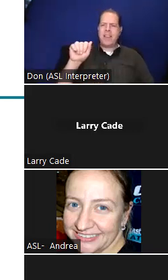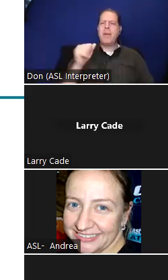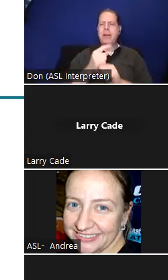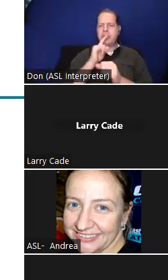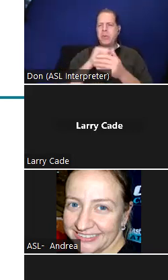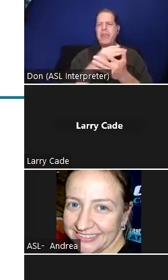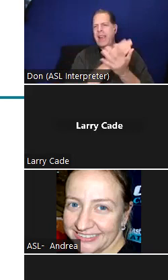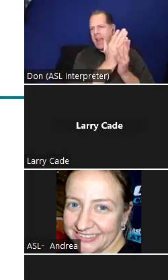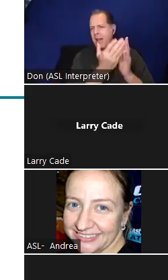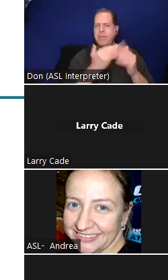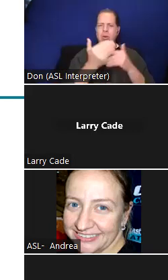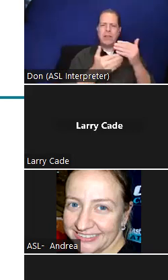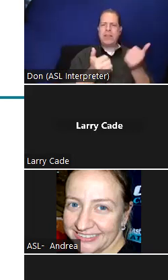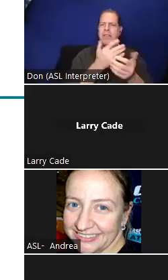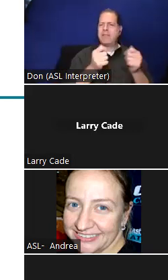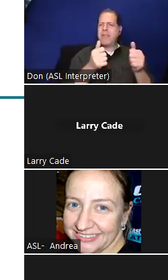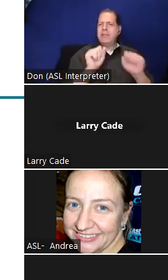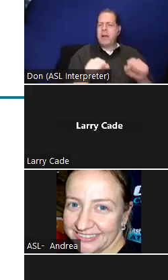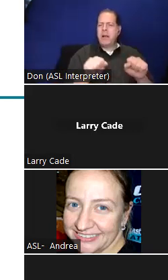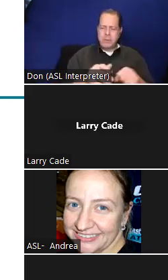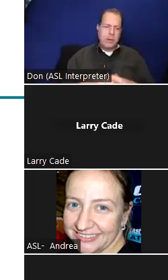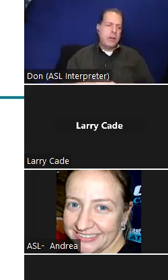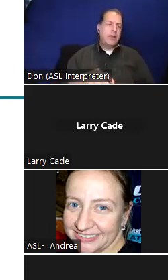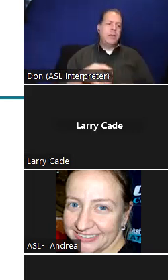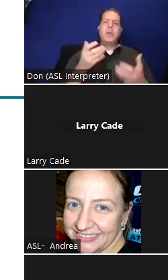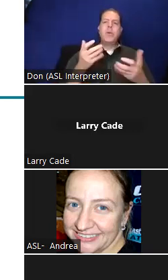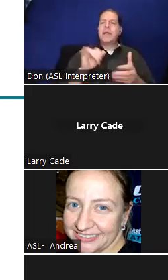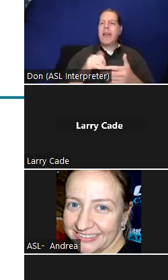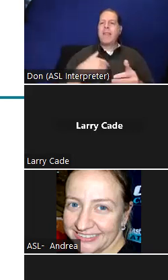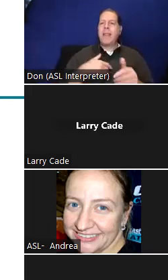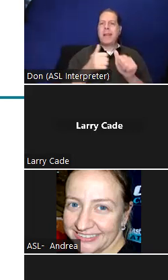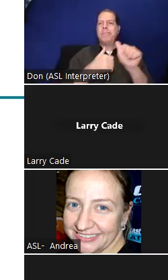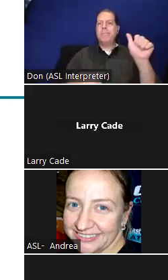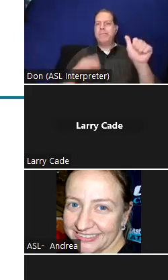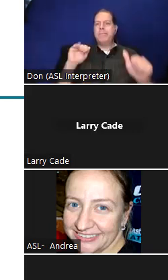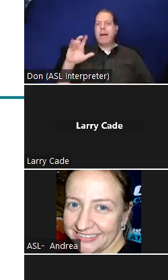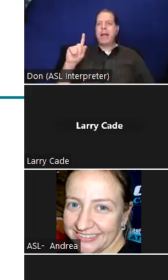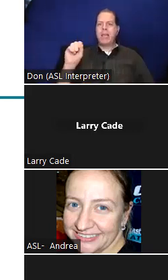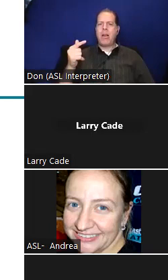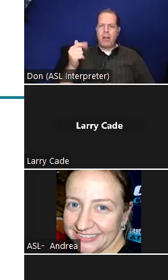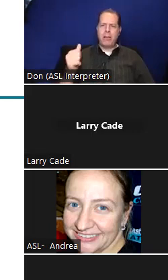through processing them as quickly as possible, and we don't end up with a backlog at the end of November.